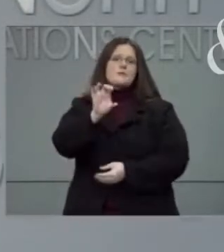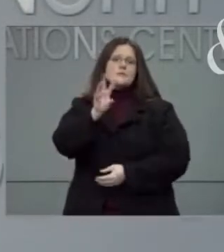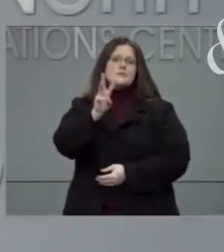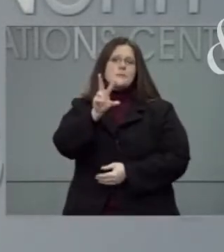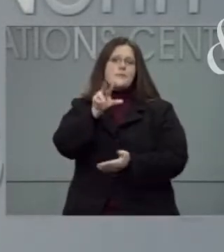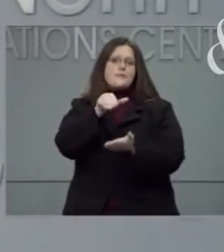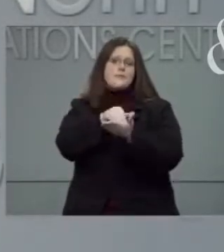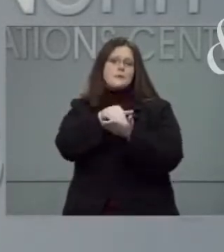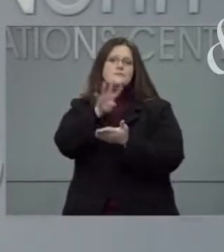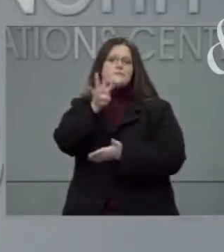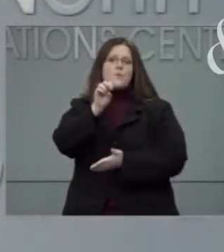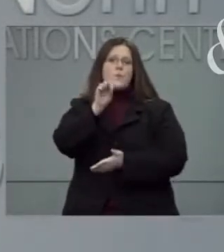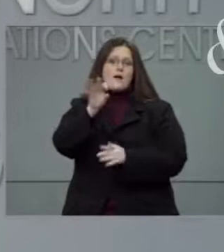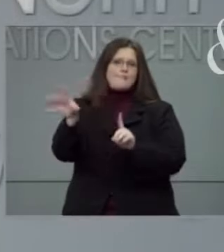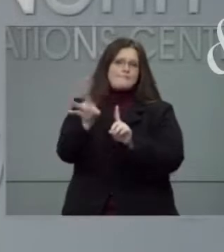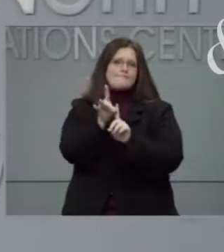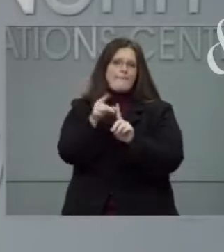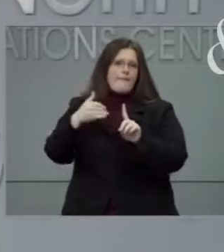863,409 cases,